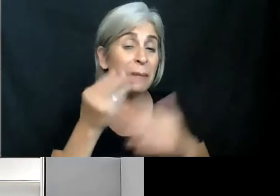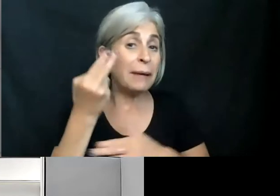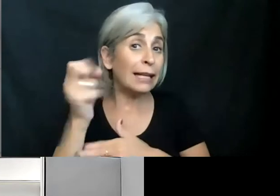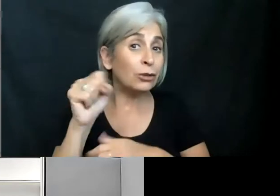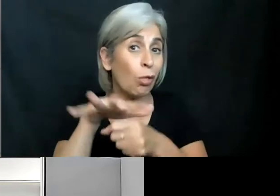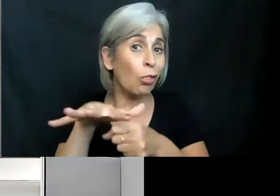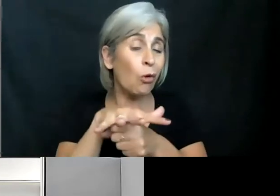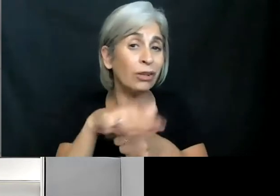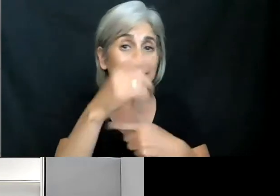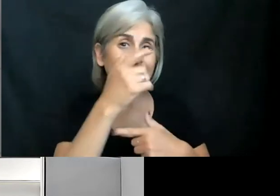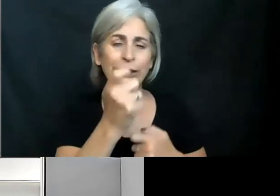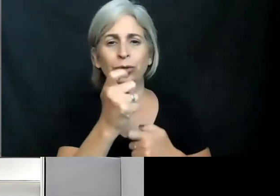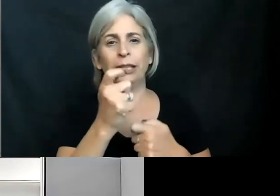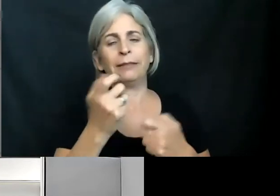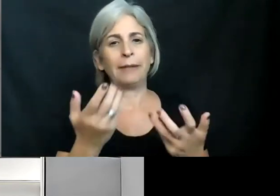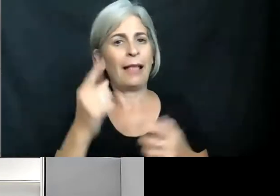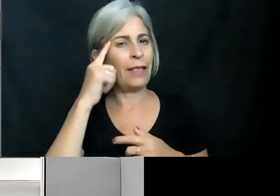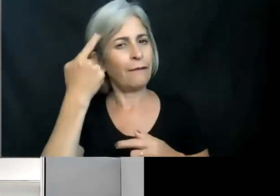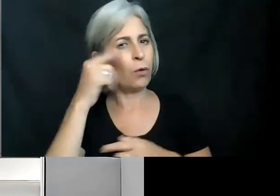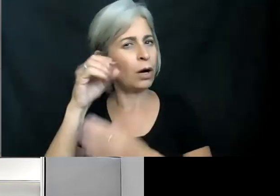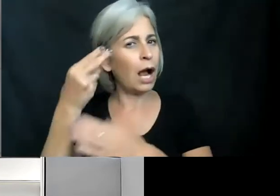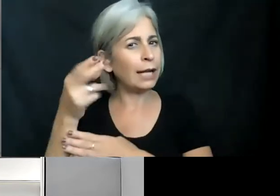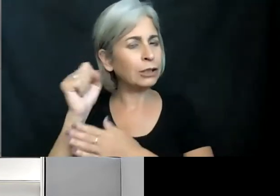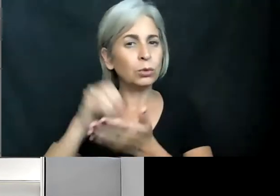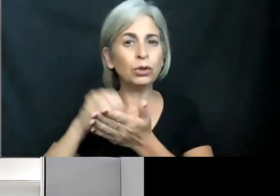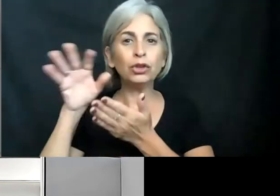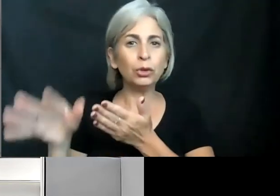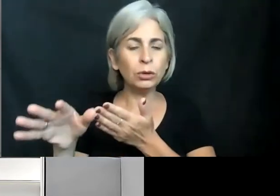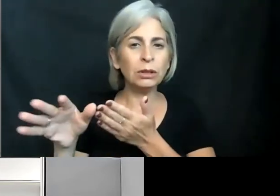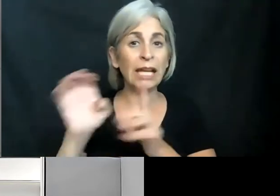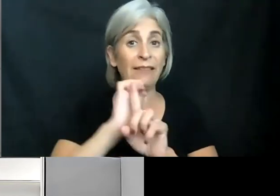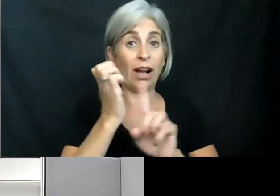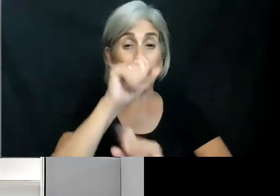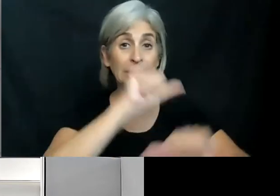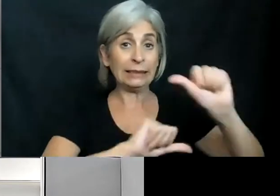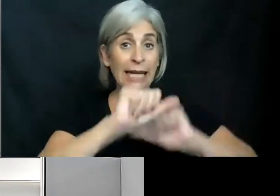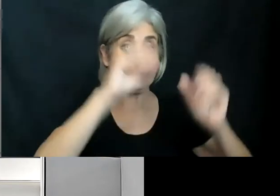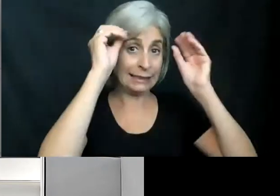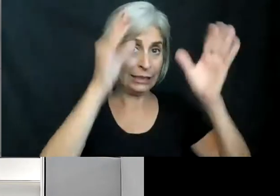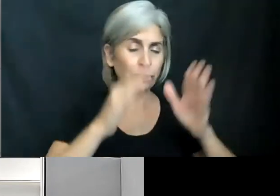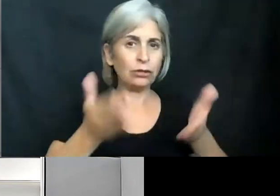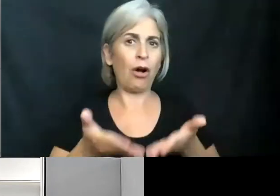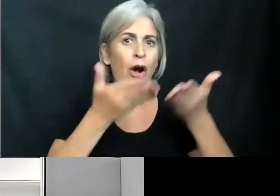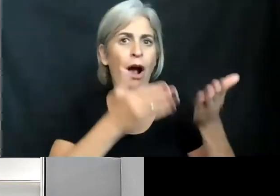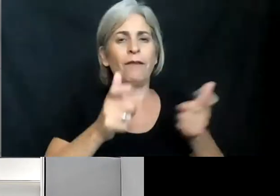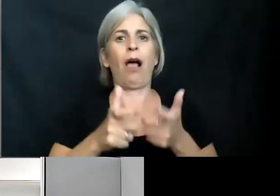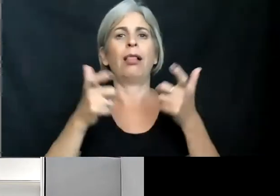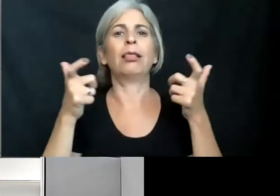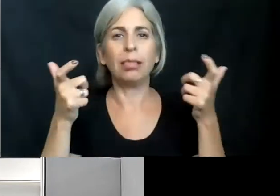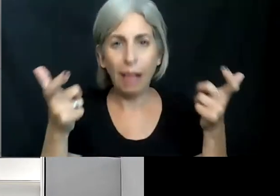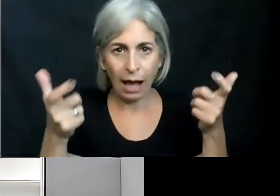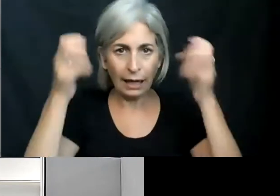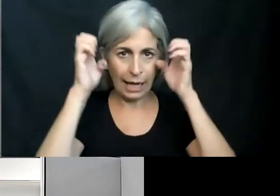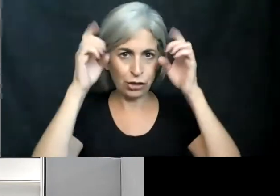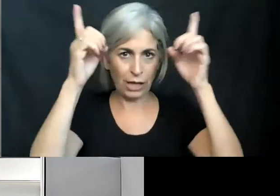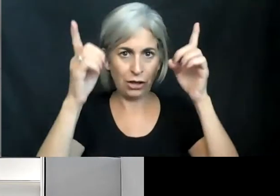interested. I think for high school students, like environmental science teachers offer a lot for education